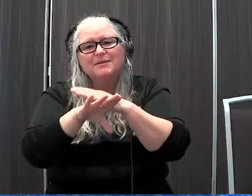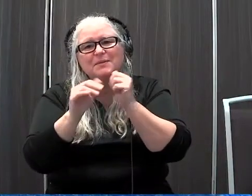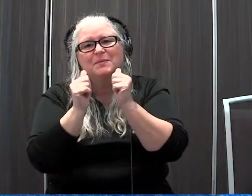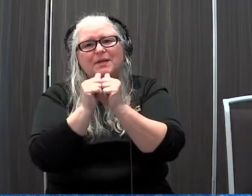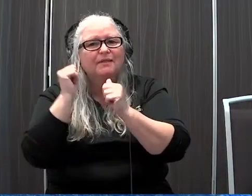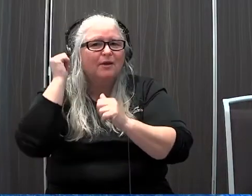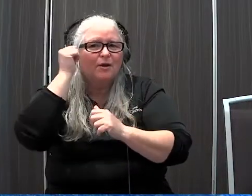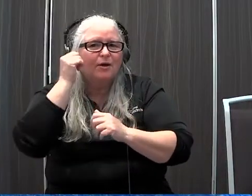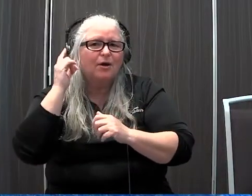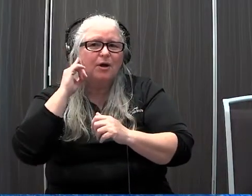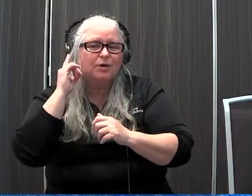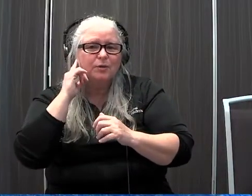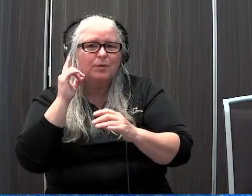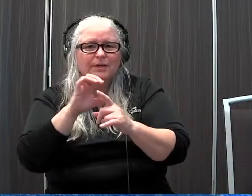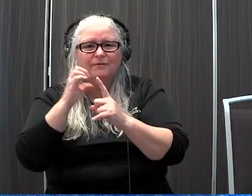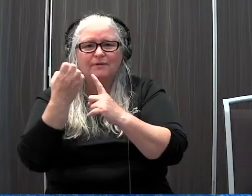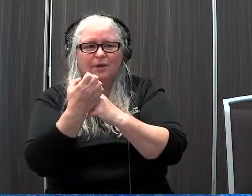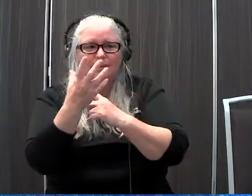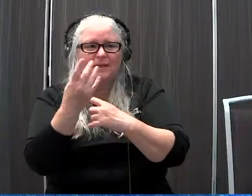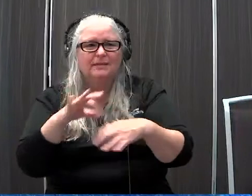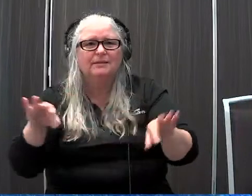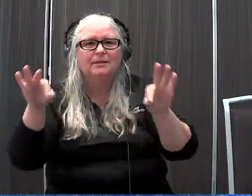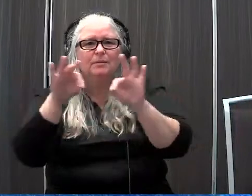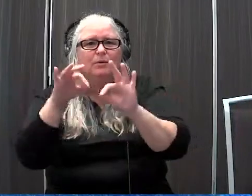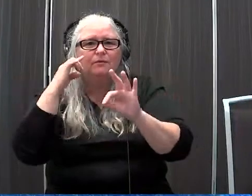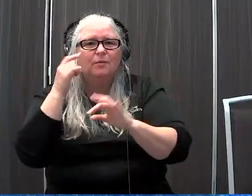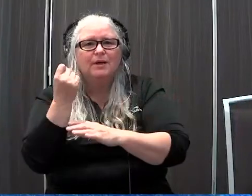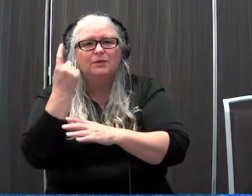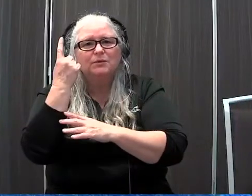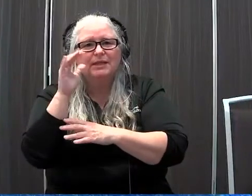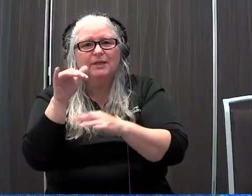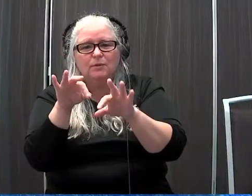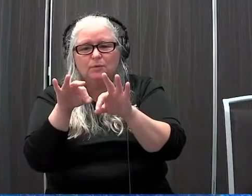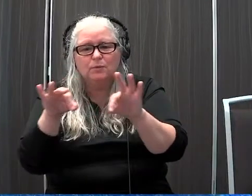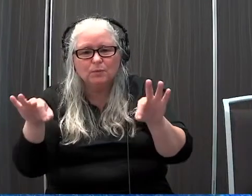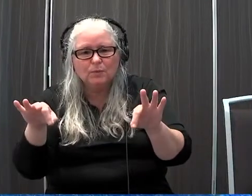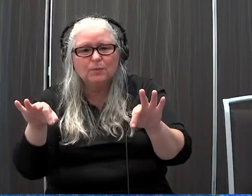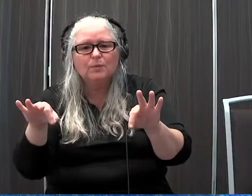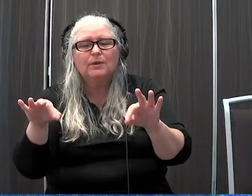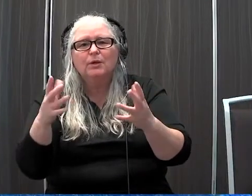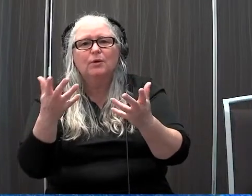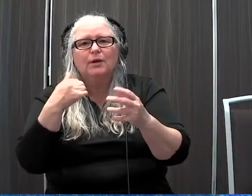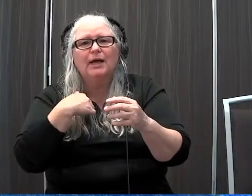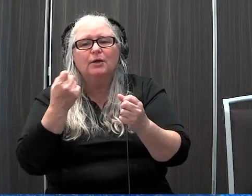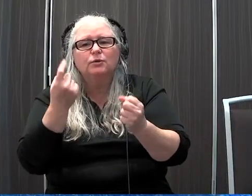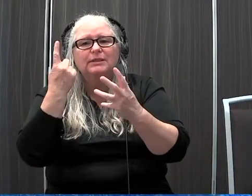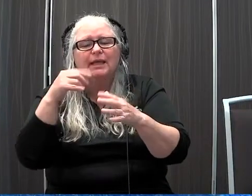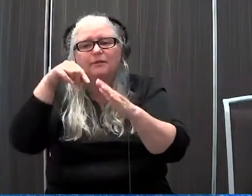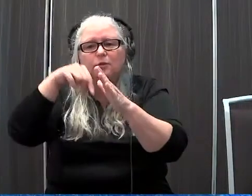for the school team to understand the degree and type of hearing loss, as well as any equipment that the child uses to